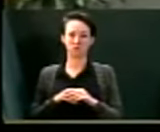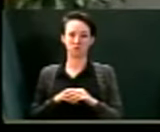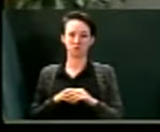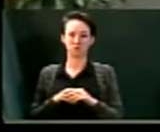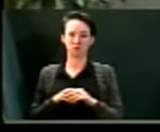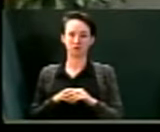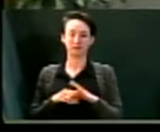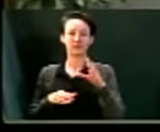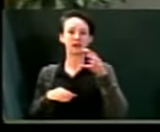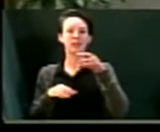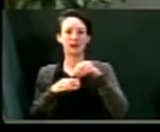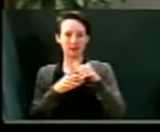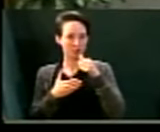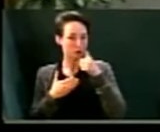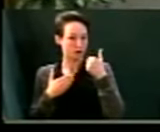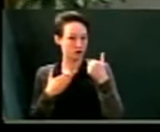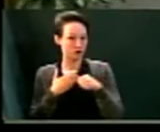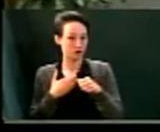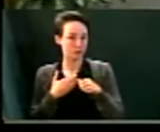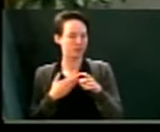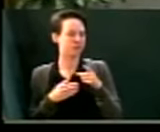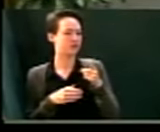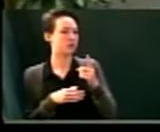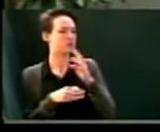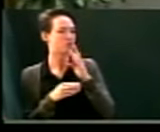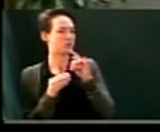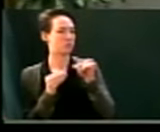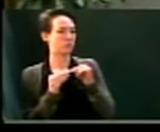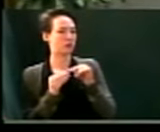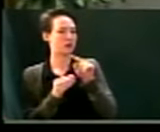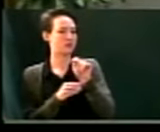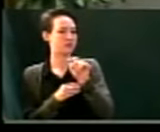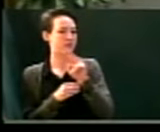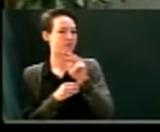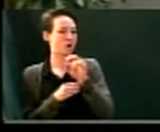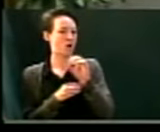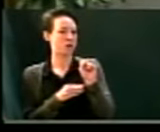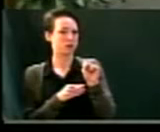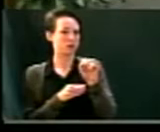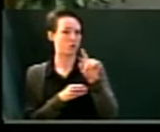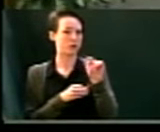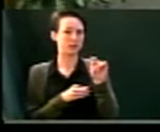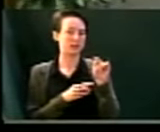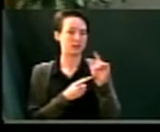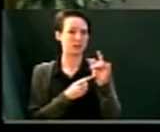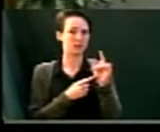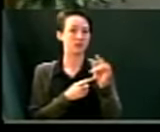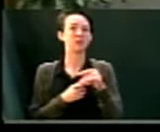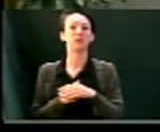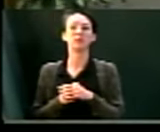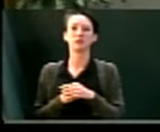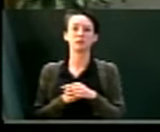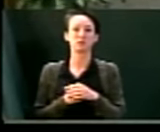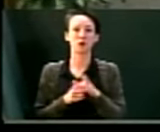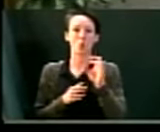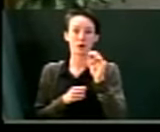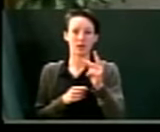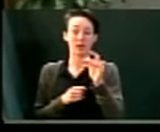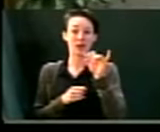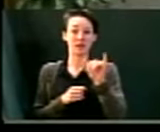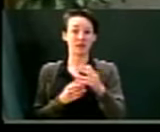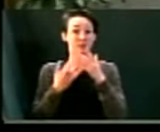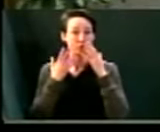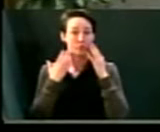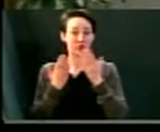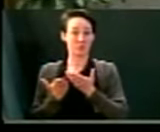in the letter. Are you referring to TVOS or team? Team and team? Team. Okay, team. Okay, that is a